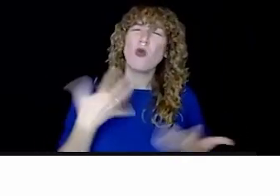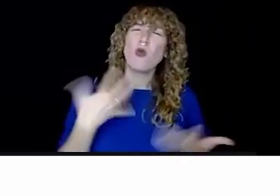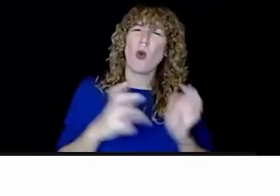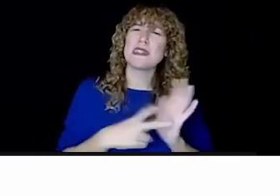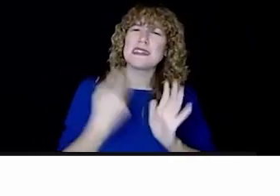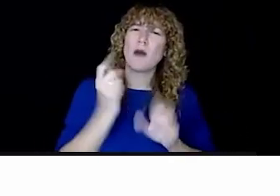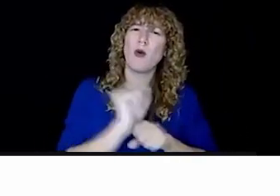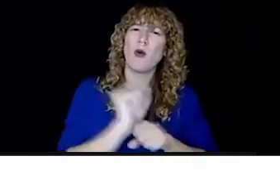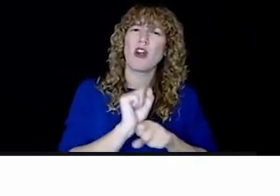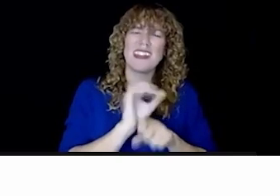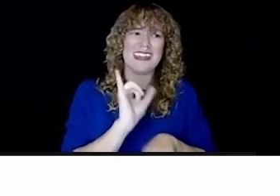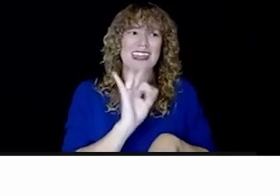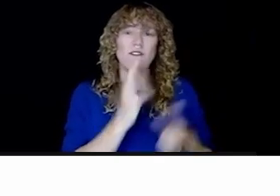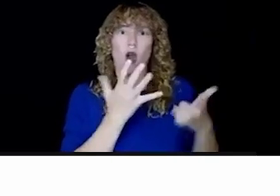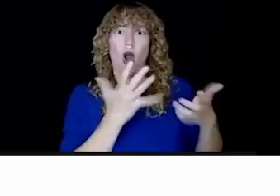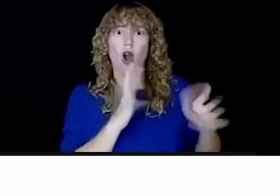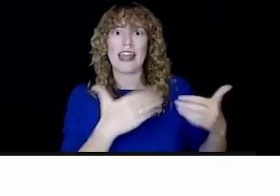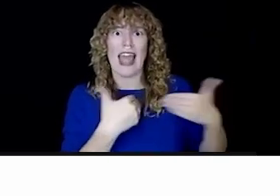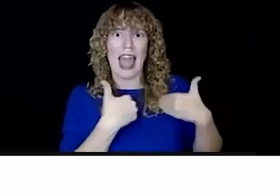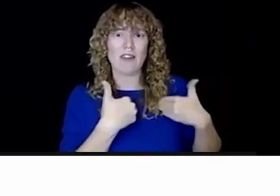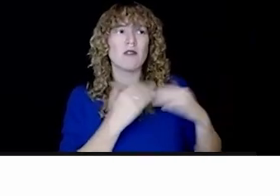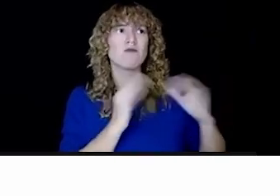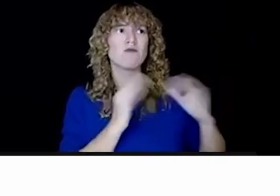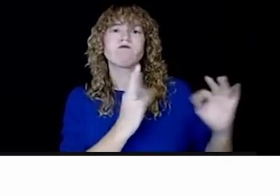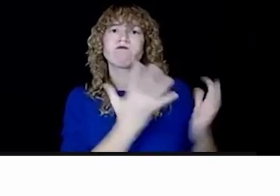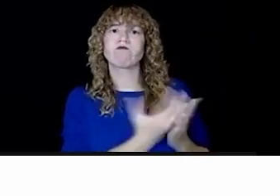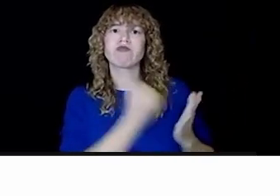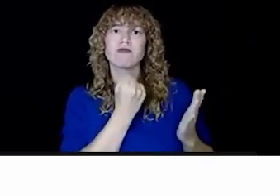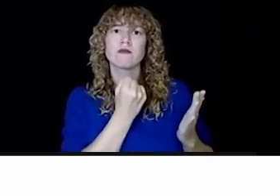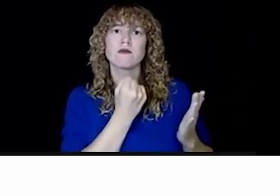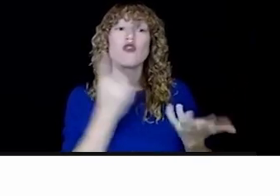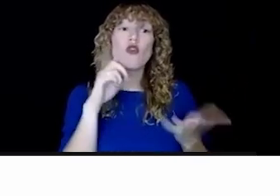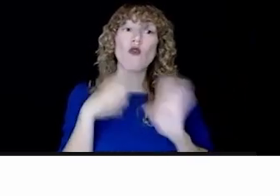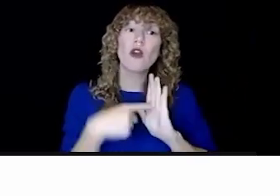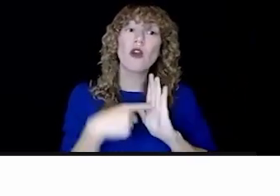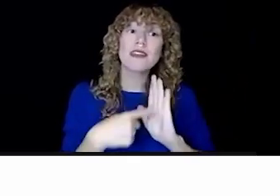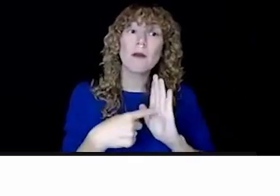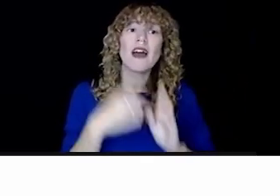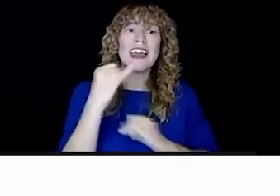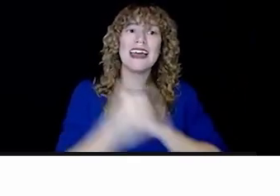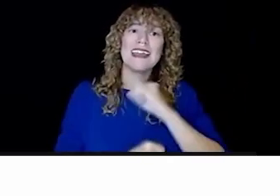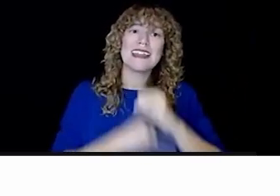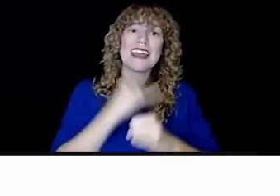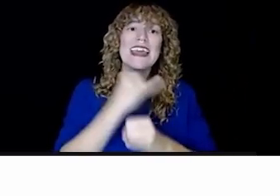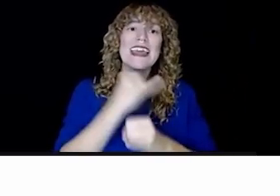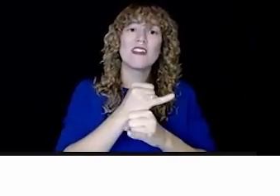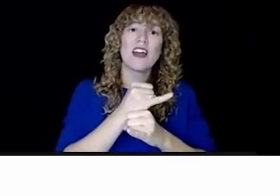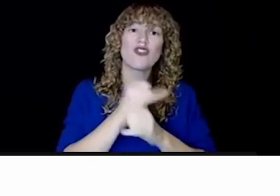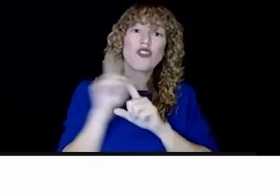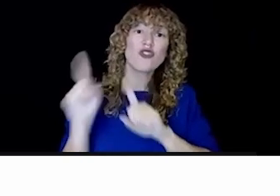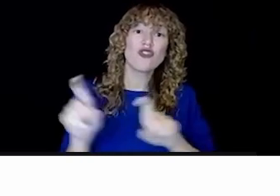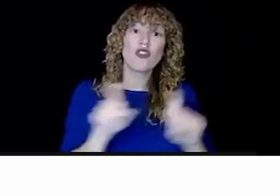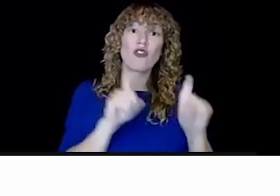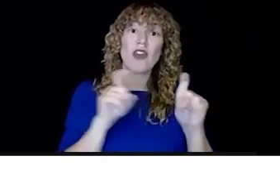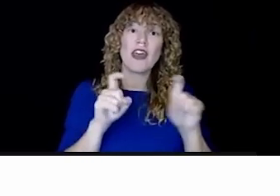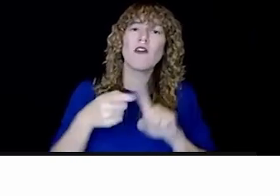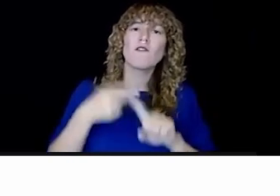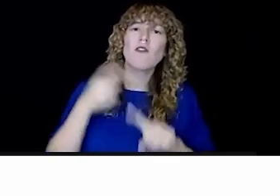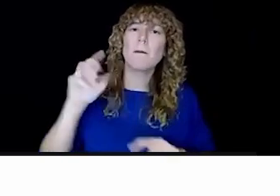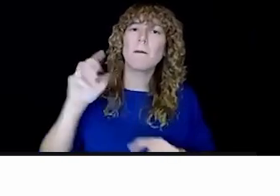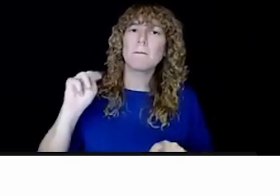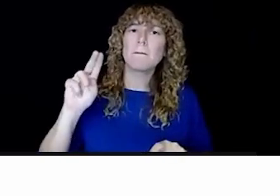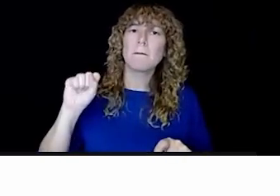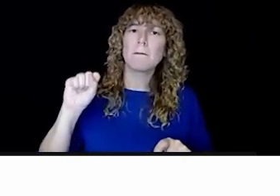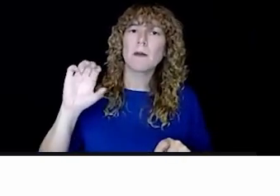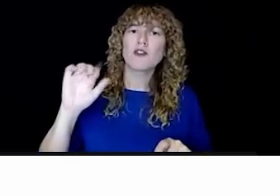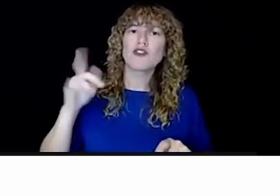done. So for example, the international survey by Muscular Dystrophy Canada really helped inform one of our